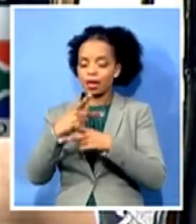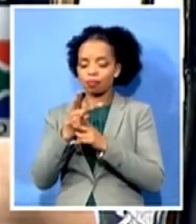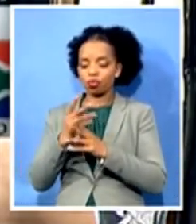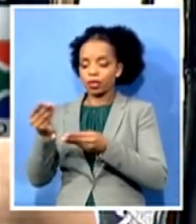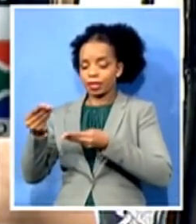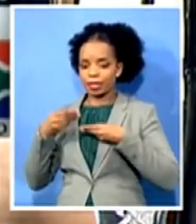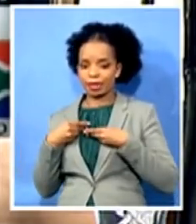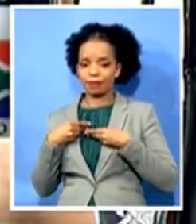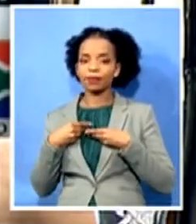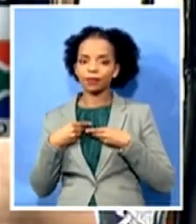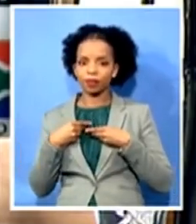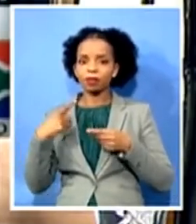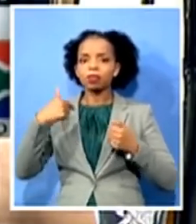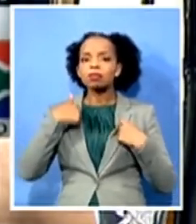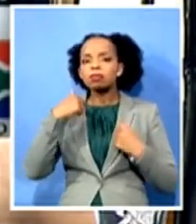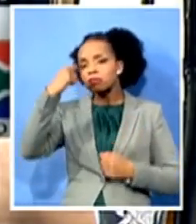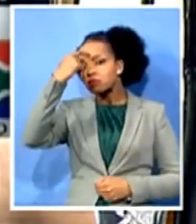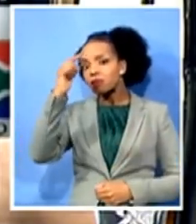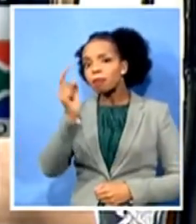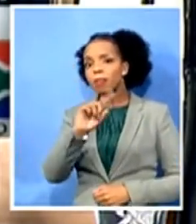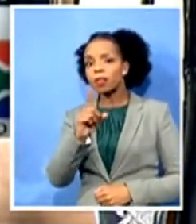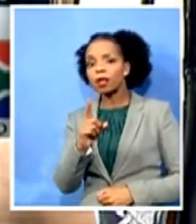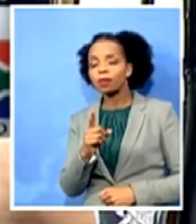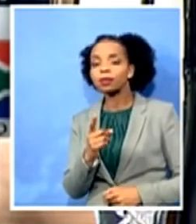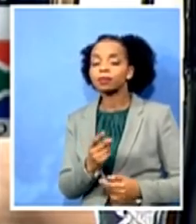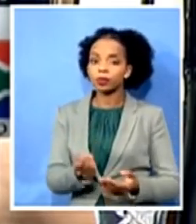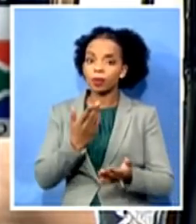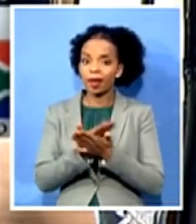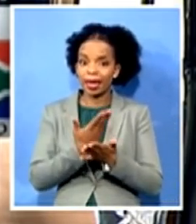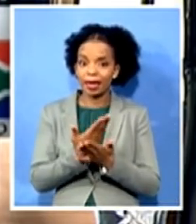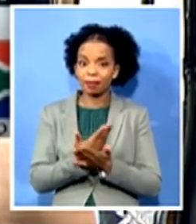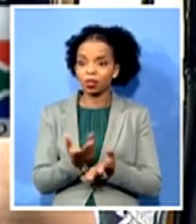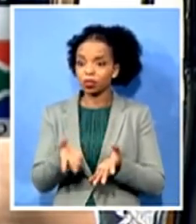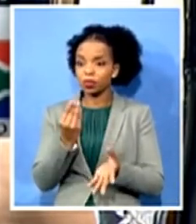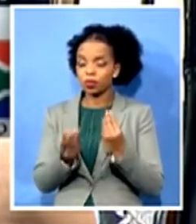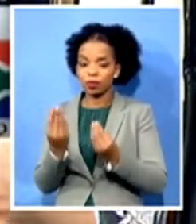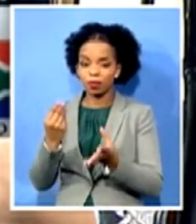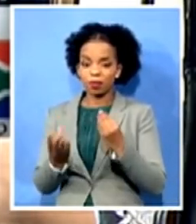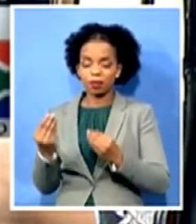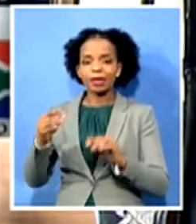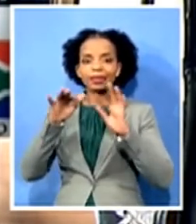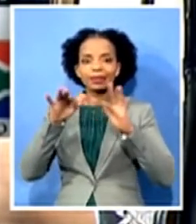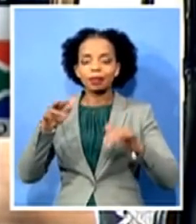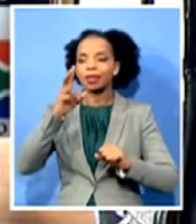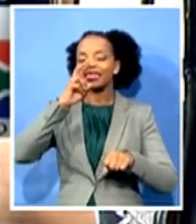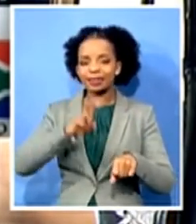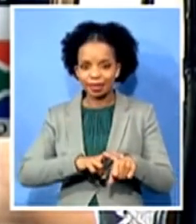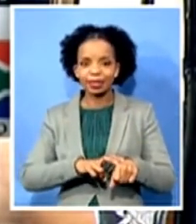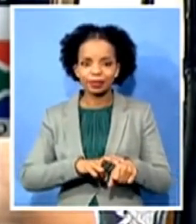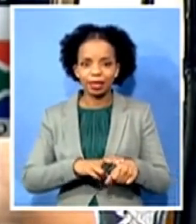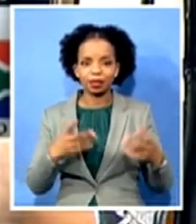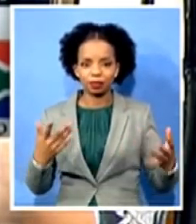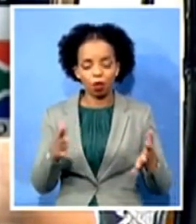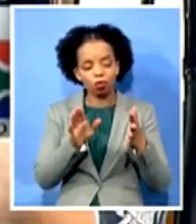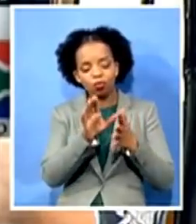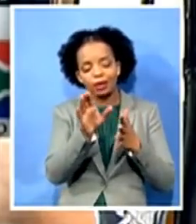to find everybody they need in terms of the criteria within the prescripts